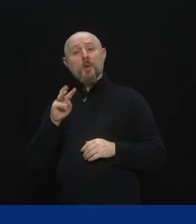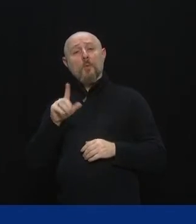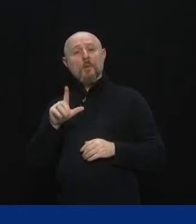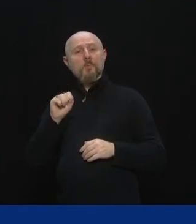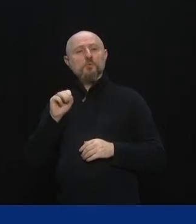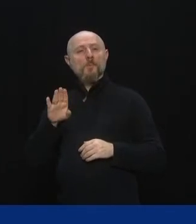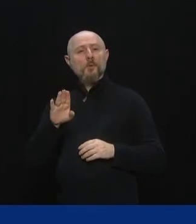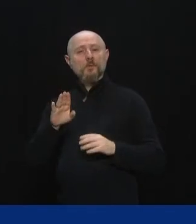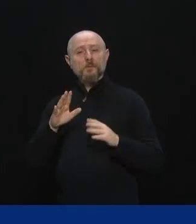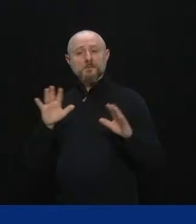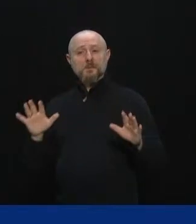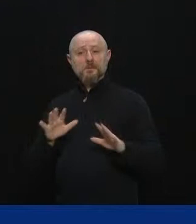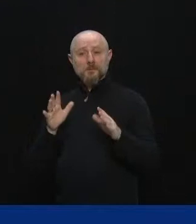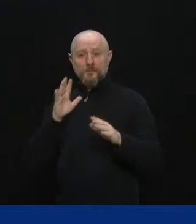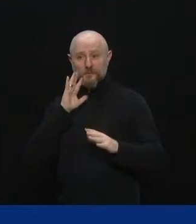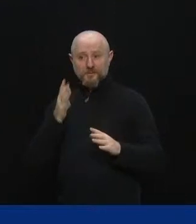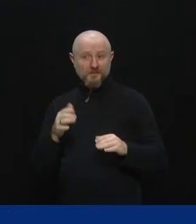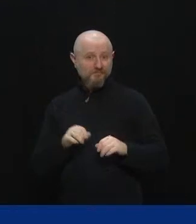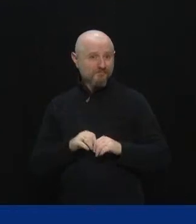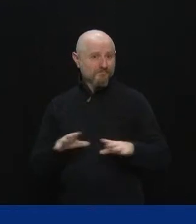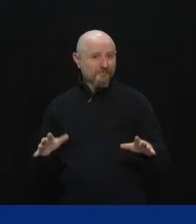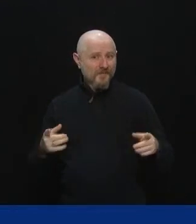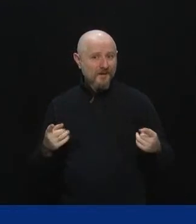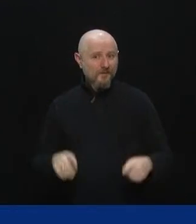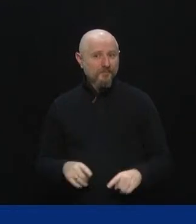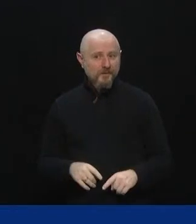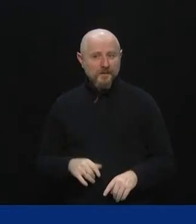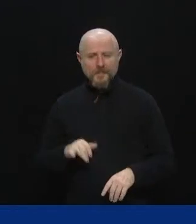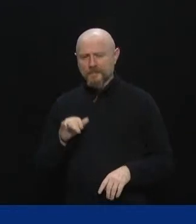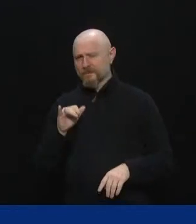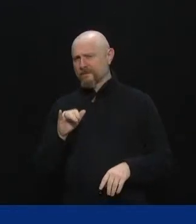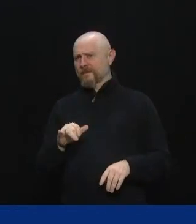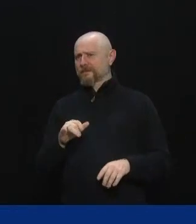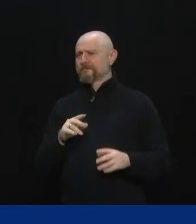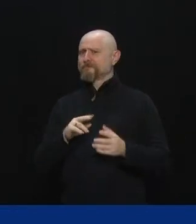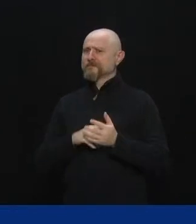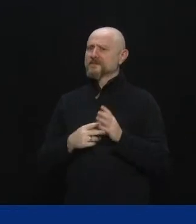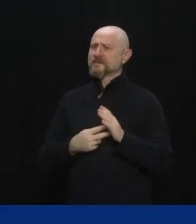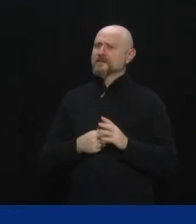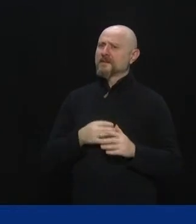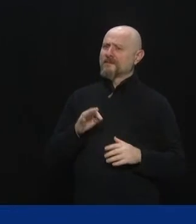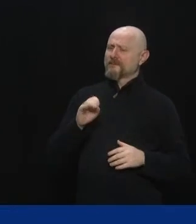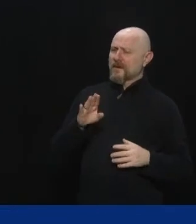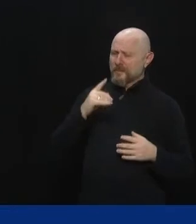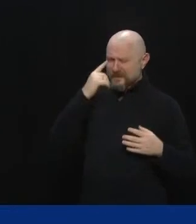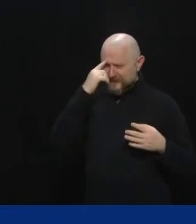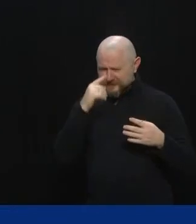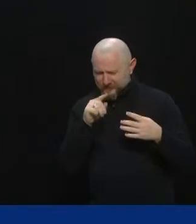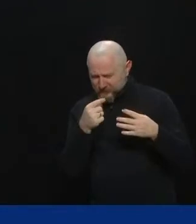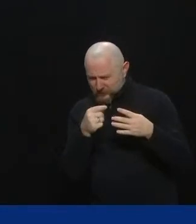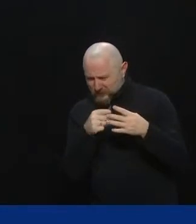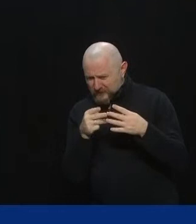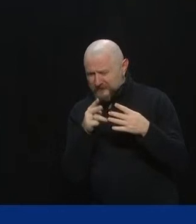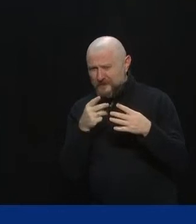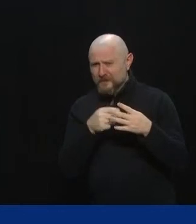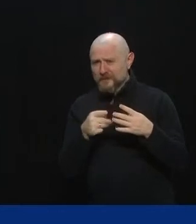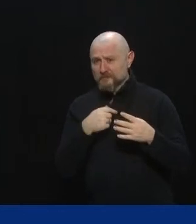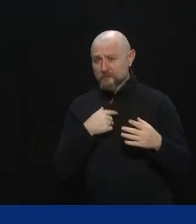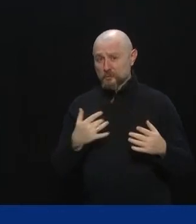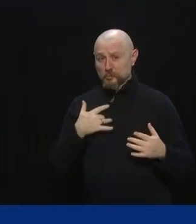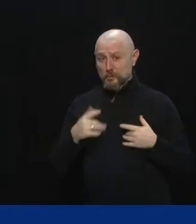spreader event, and that's middle or I think it's February 13th. What are your concerns about